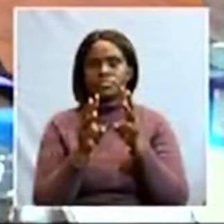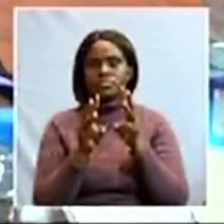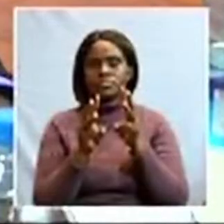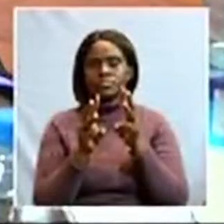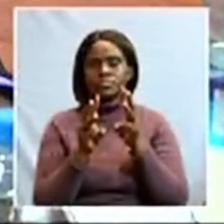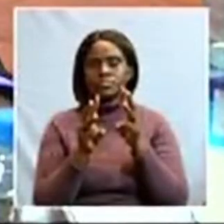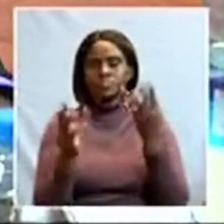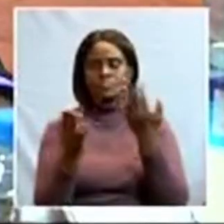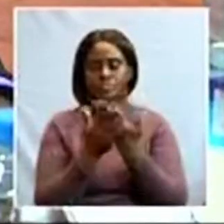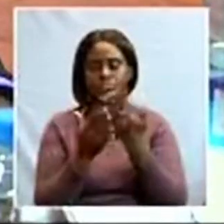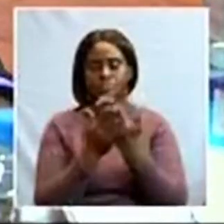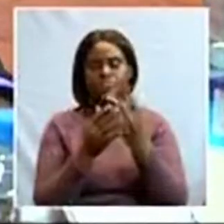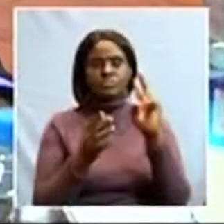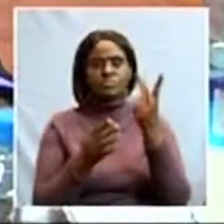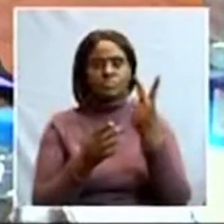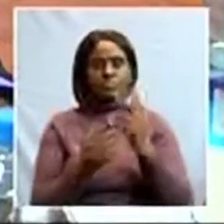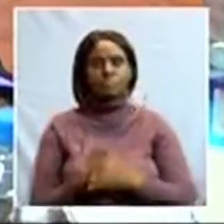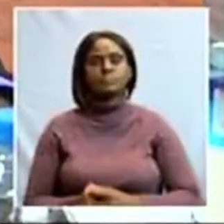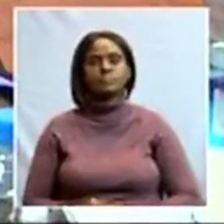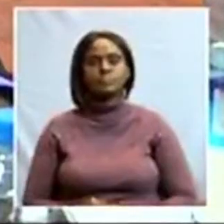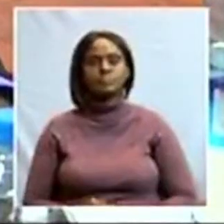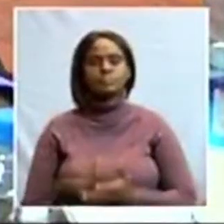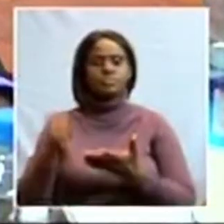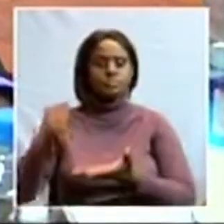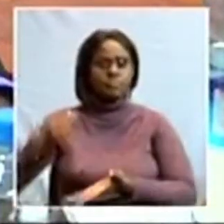2, Appendix 2. Budget,